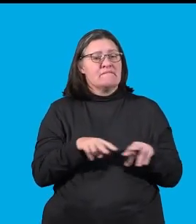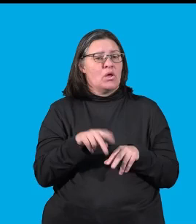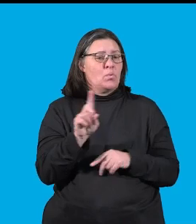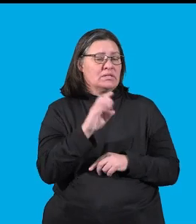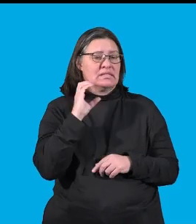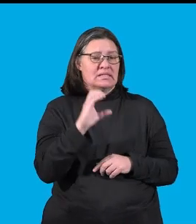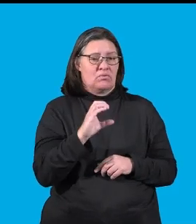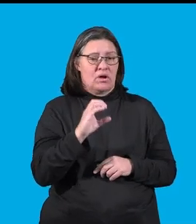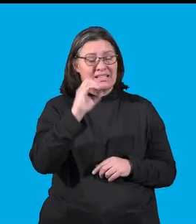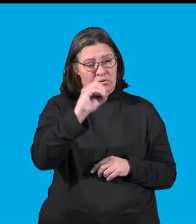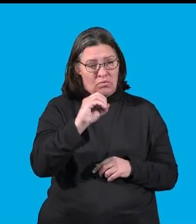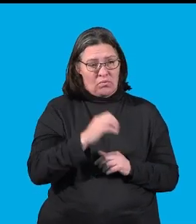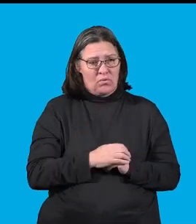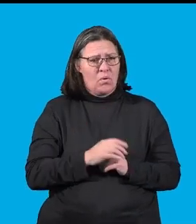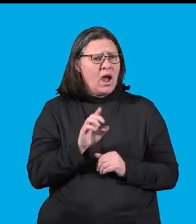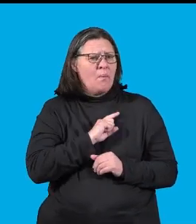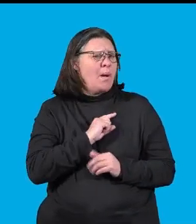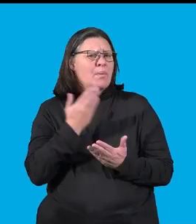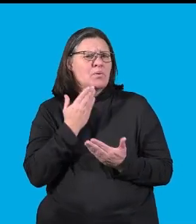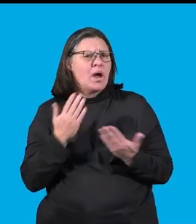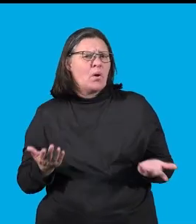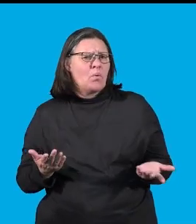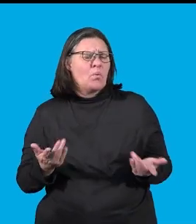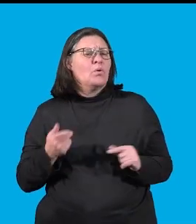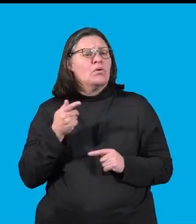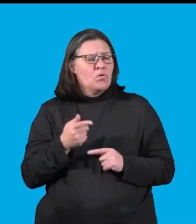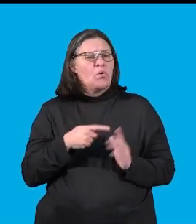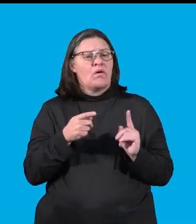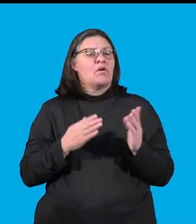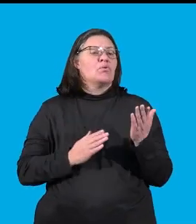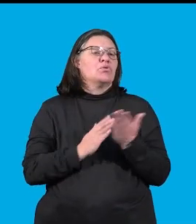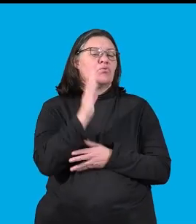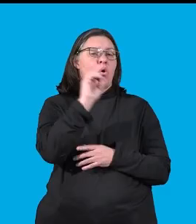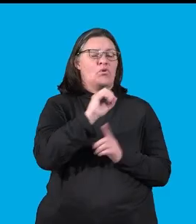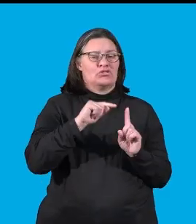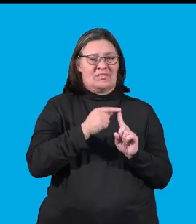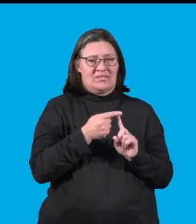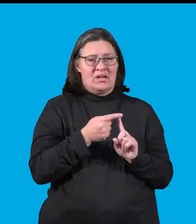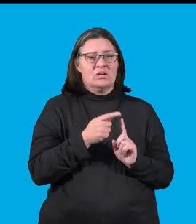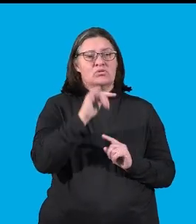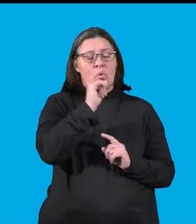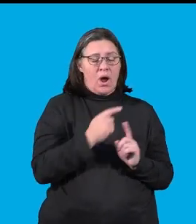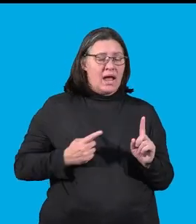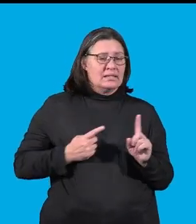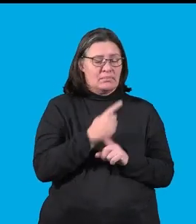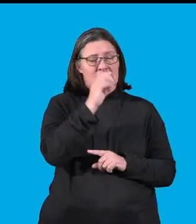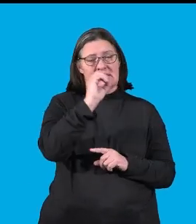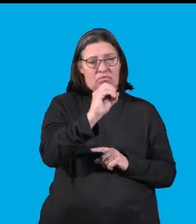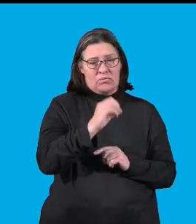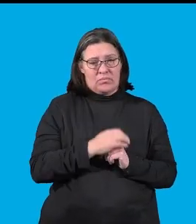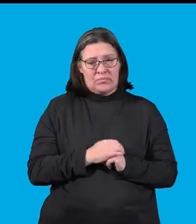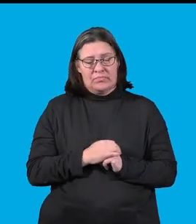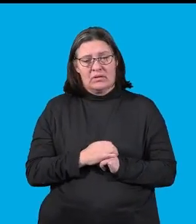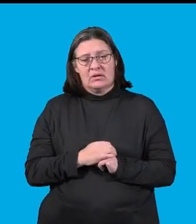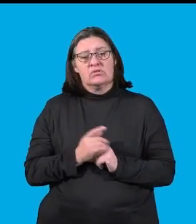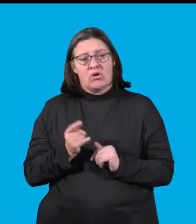must be 0. How do I know that? Because you can see that this graph is going through the origin, so therefore the y-intercept is